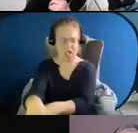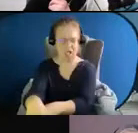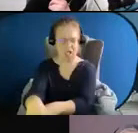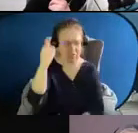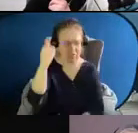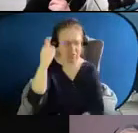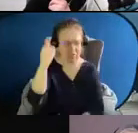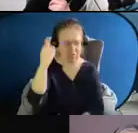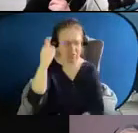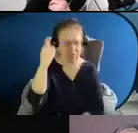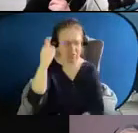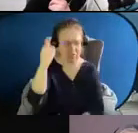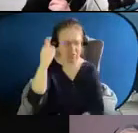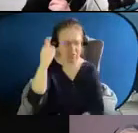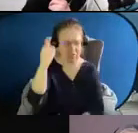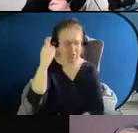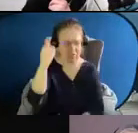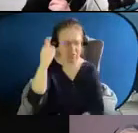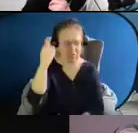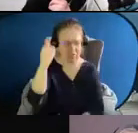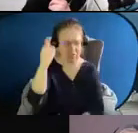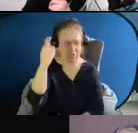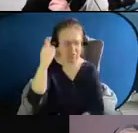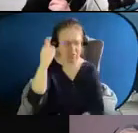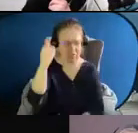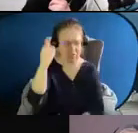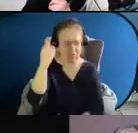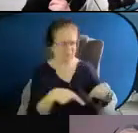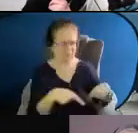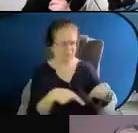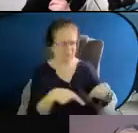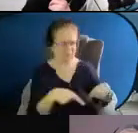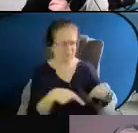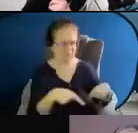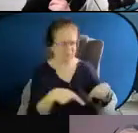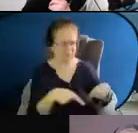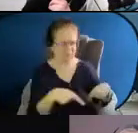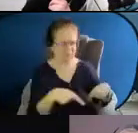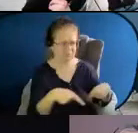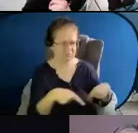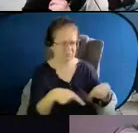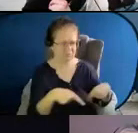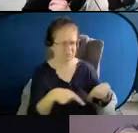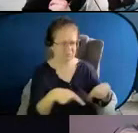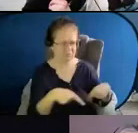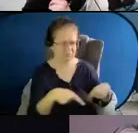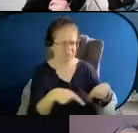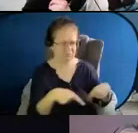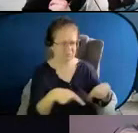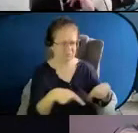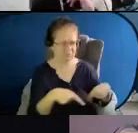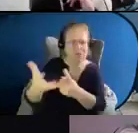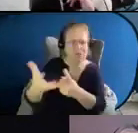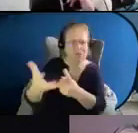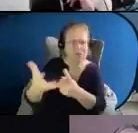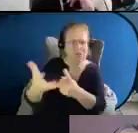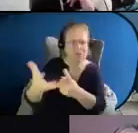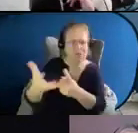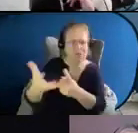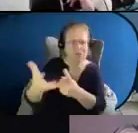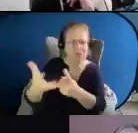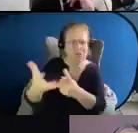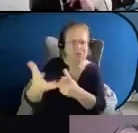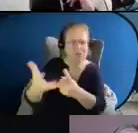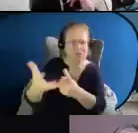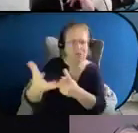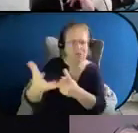allowing individuals to achieve their highest potential. Mm-hmm. Conversely then, what a wonderful experience it is for that. So what can I do in my tools?